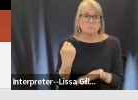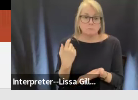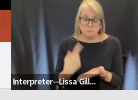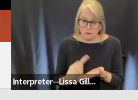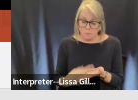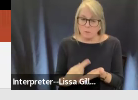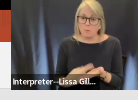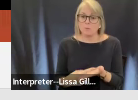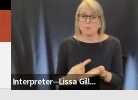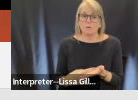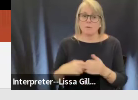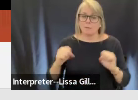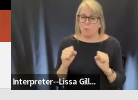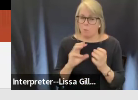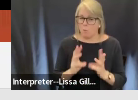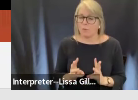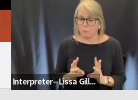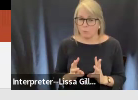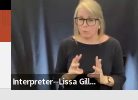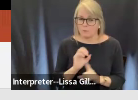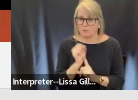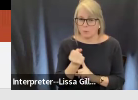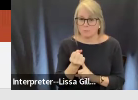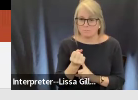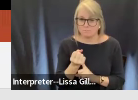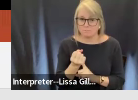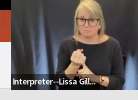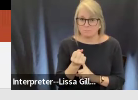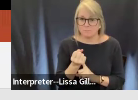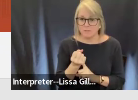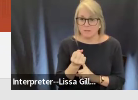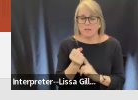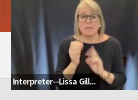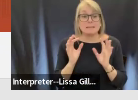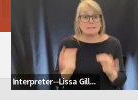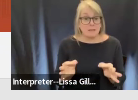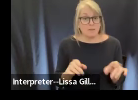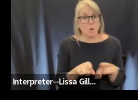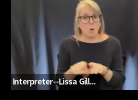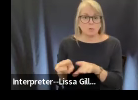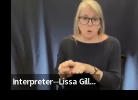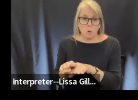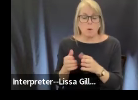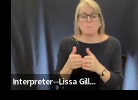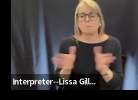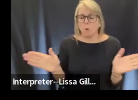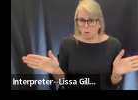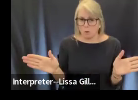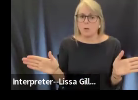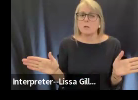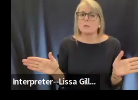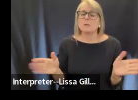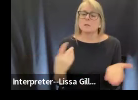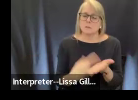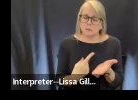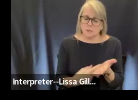the cold weather situation, but I definitely also want to talk broadly about home fire safety